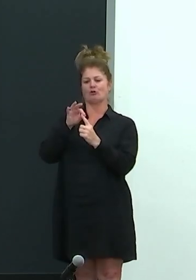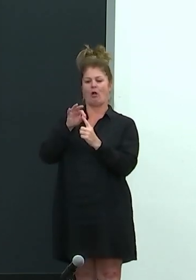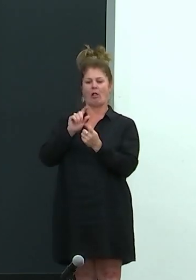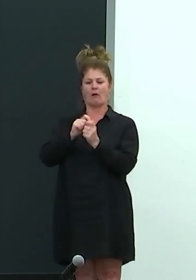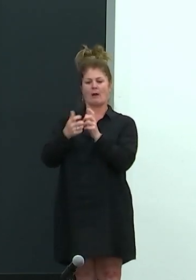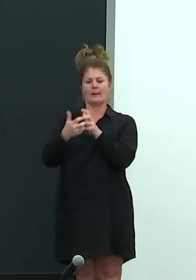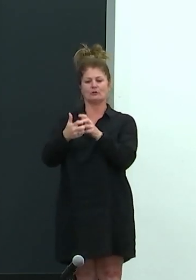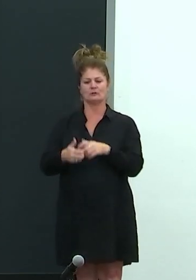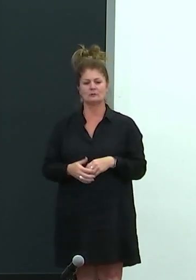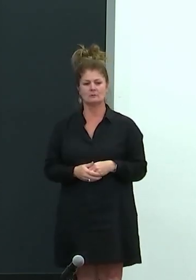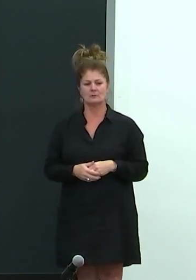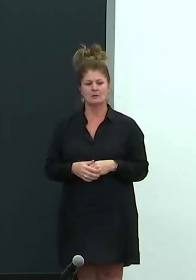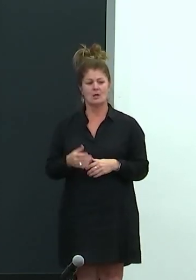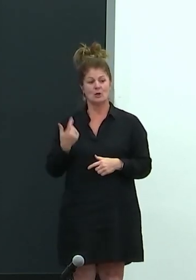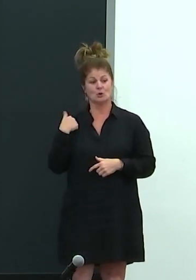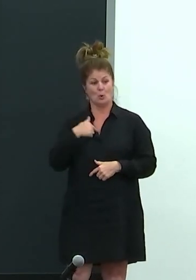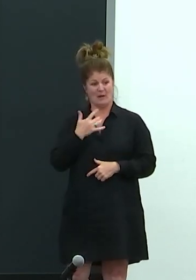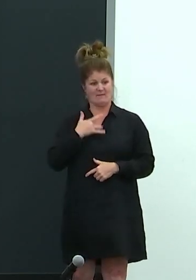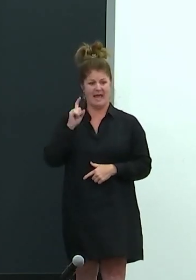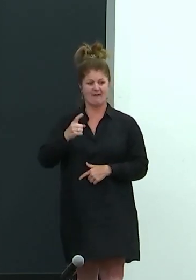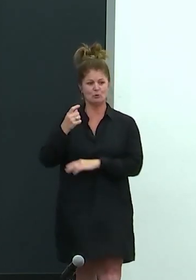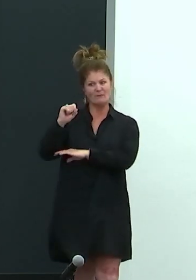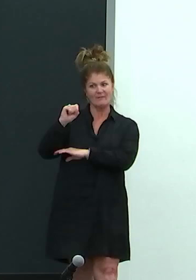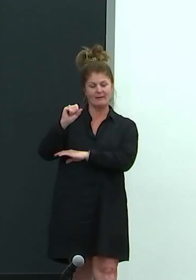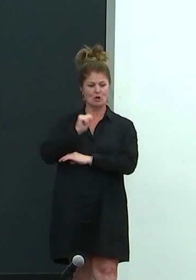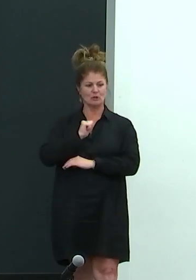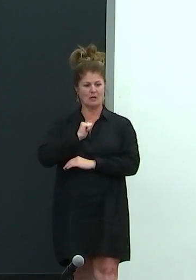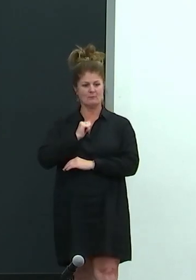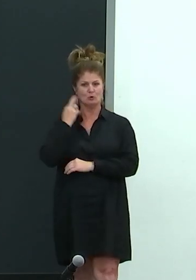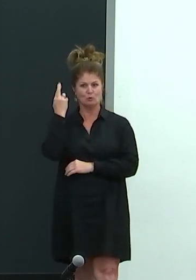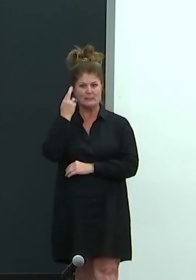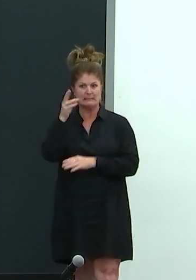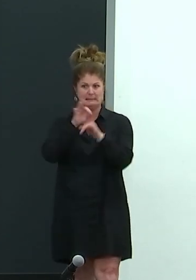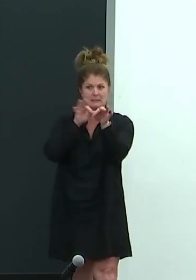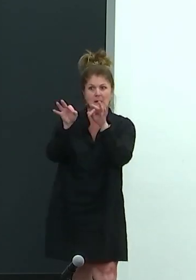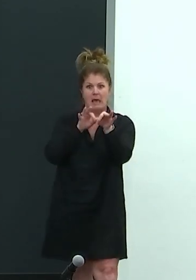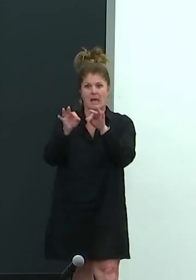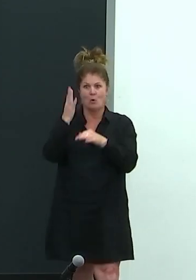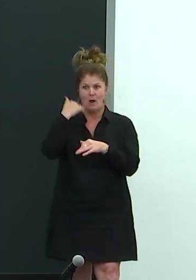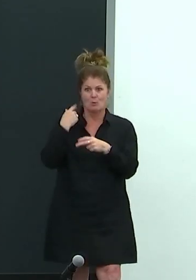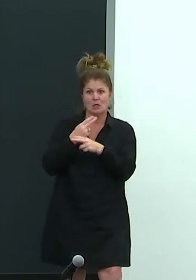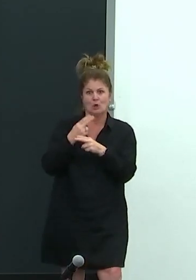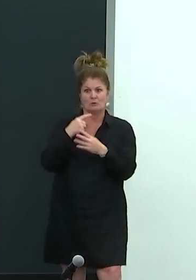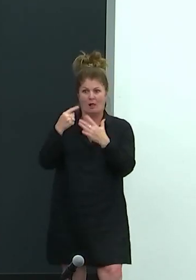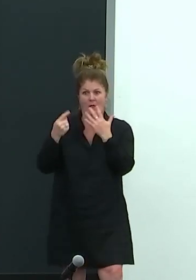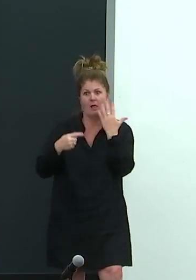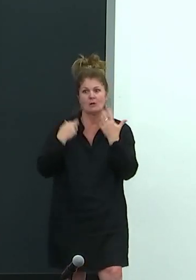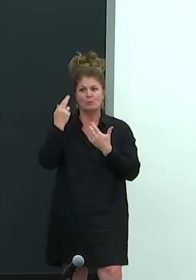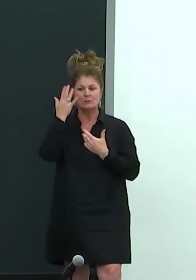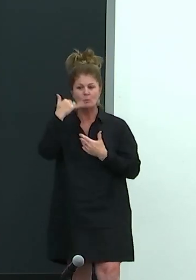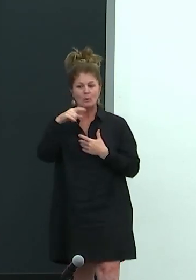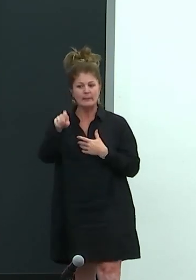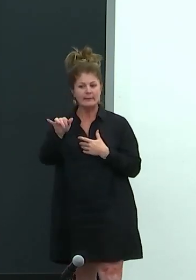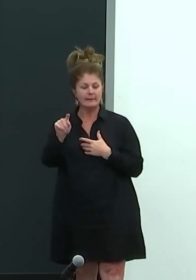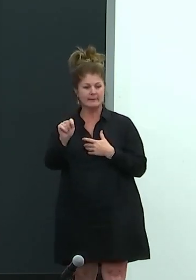Students often feel that they need to defend or rationalize their use of accommodations. This leads to individuals not registering with